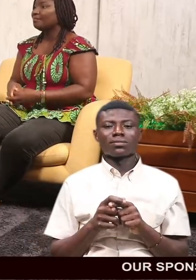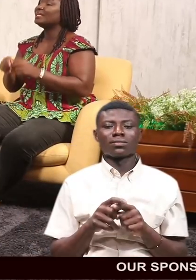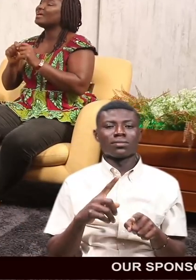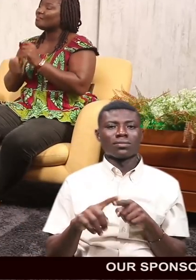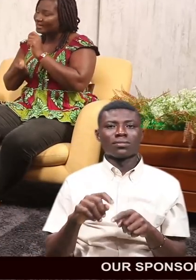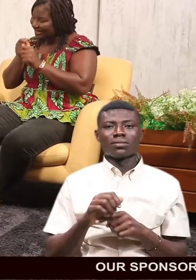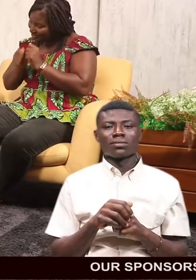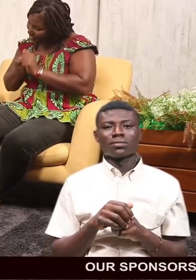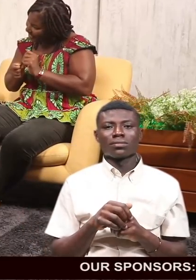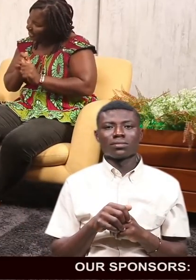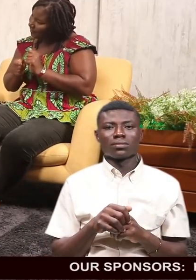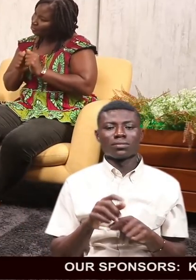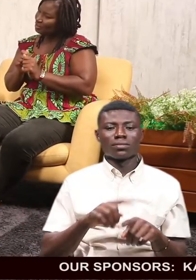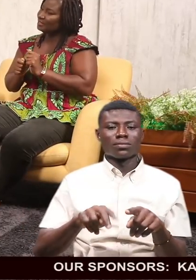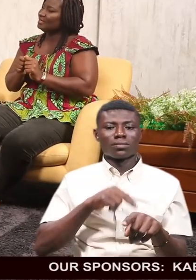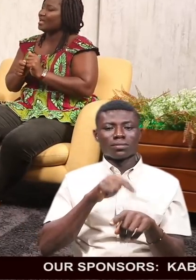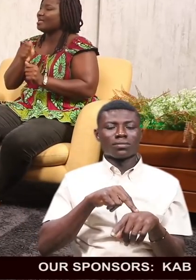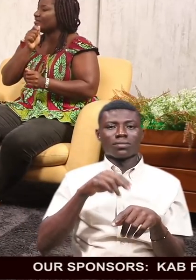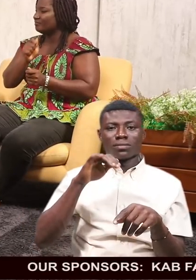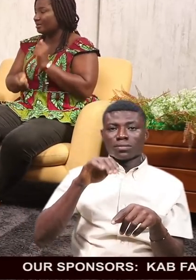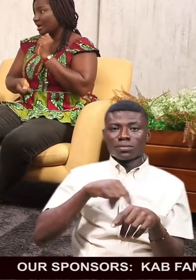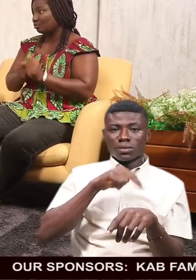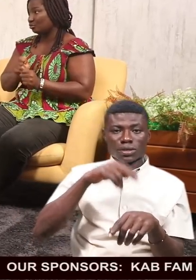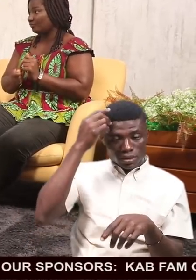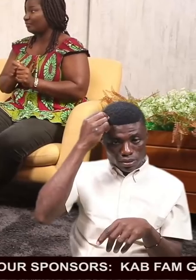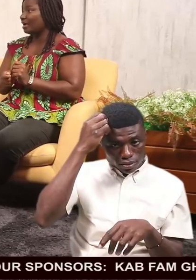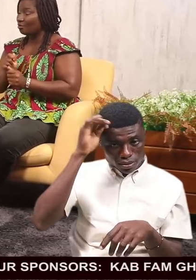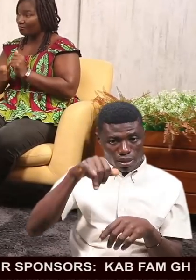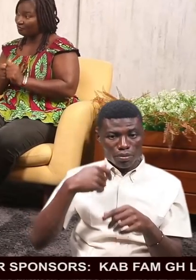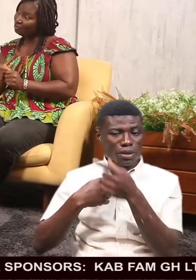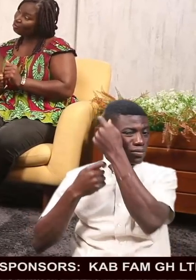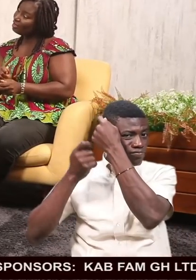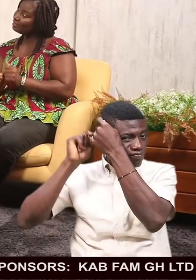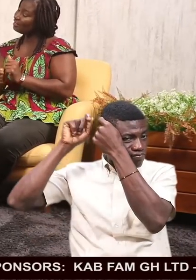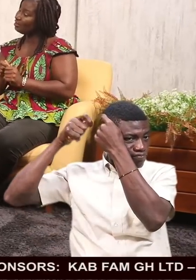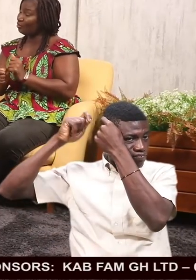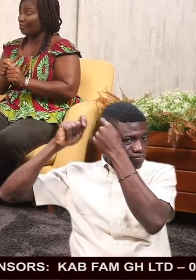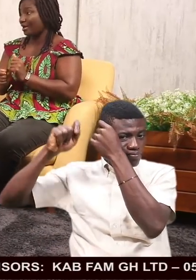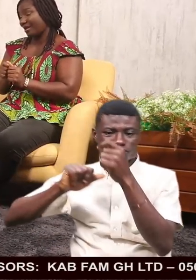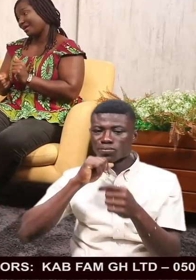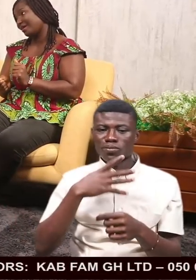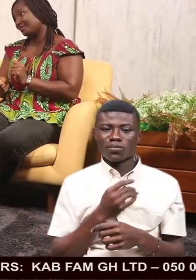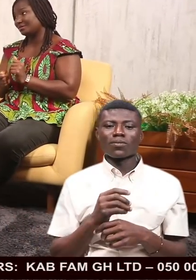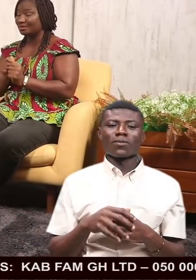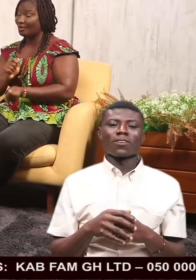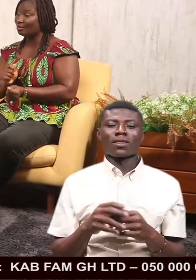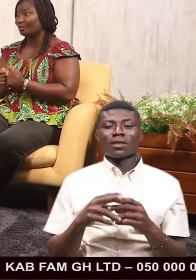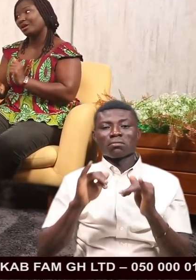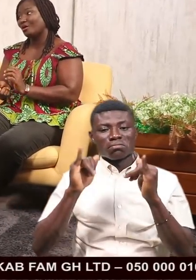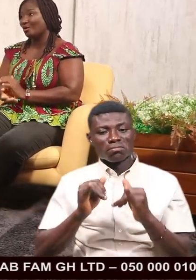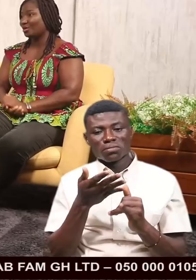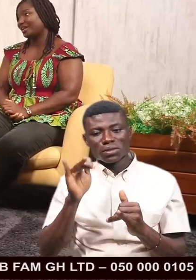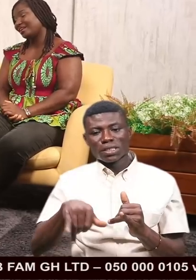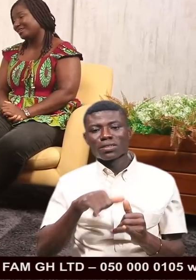and quadi. My natural hair, na my twisting, and I a free abusum fear comfort a hand a